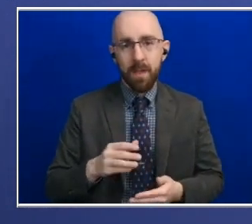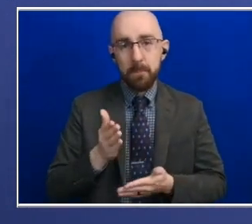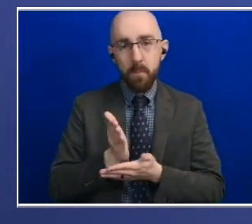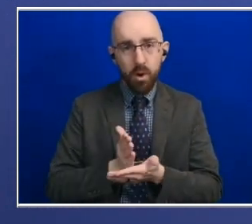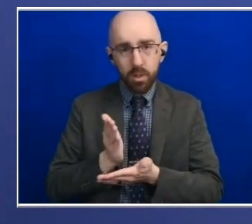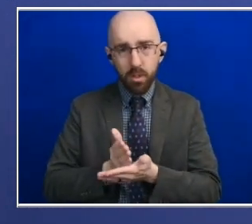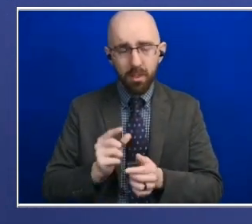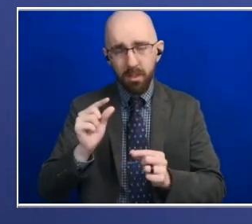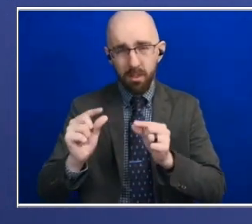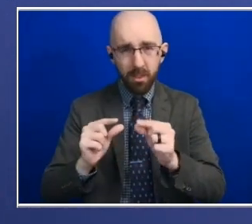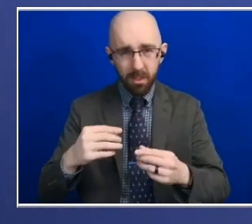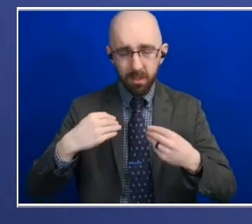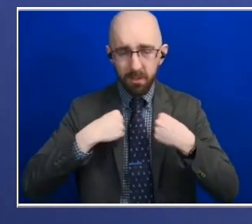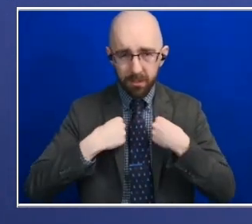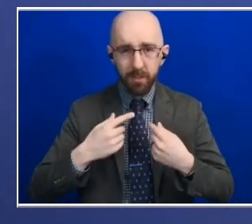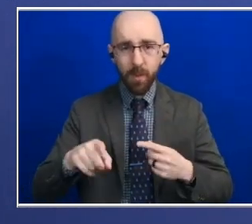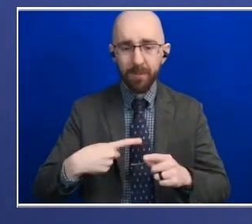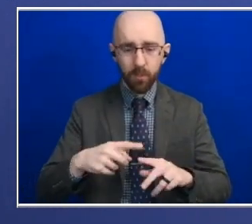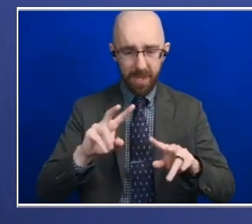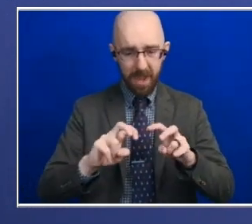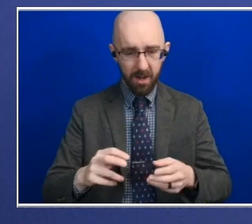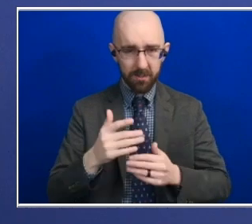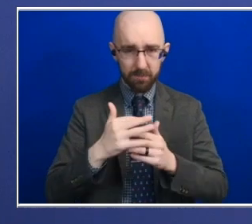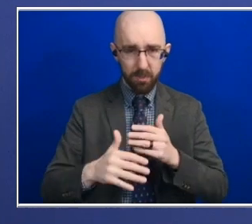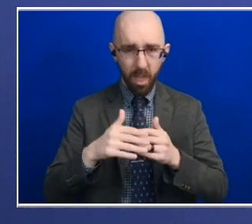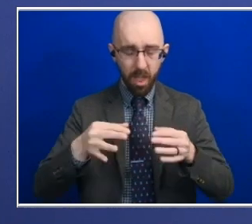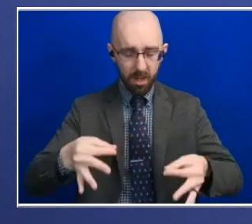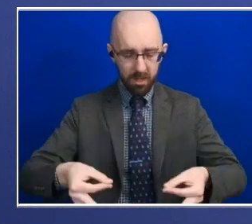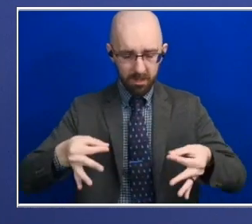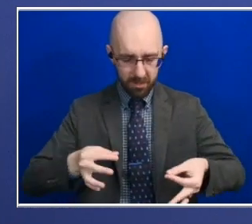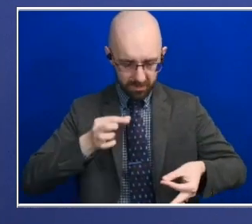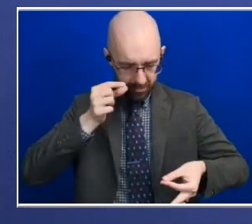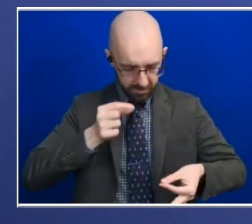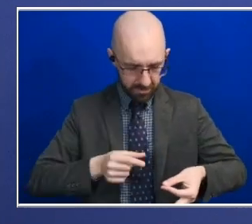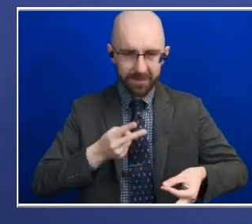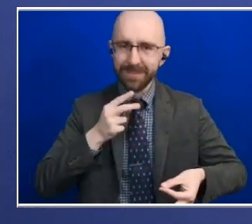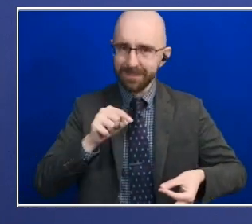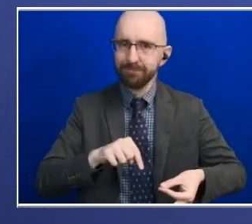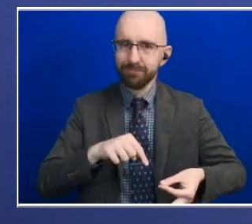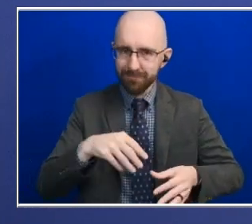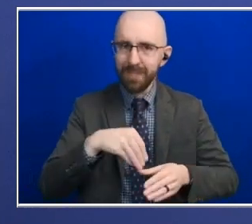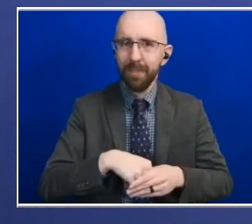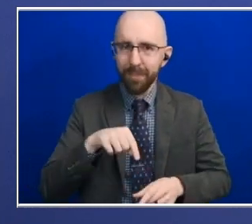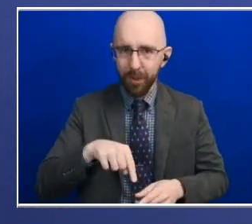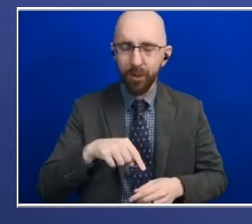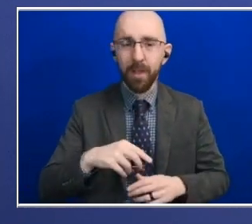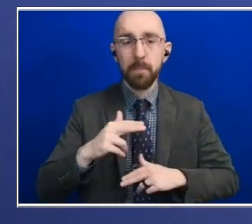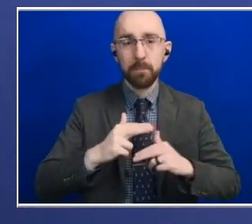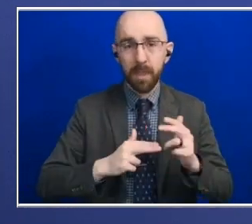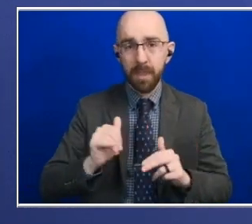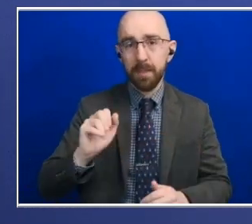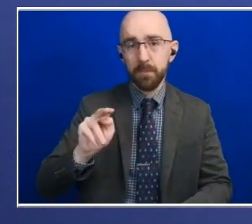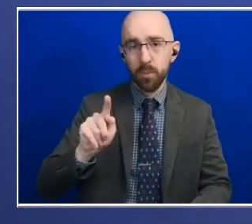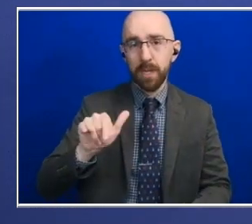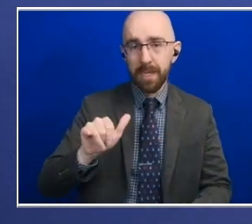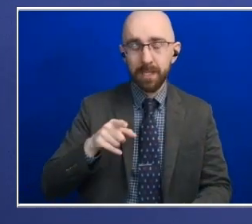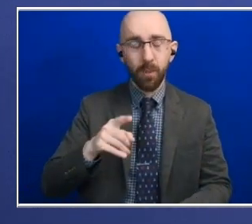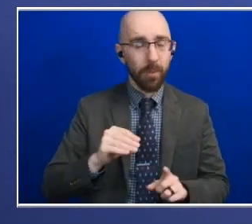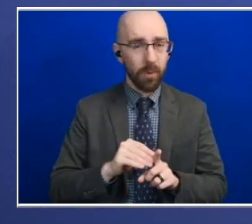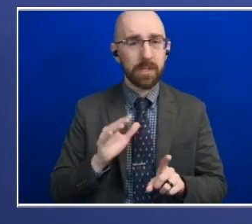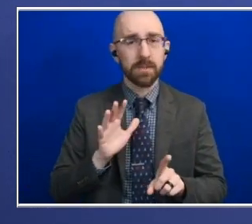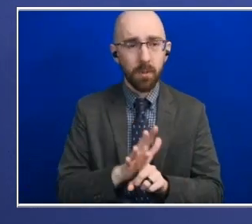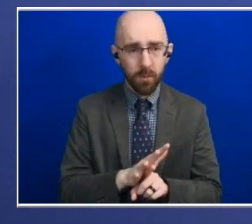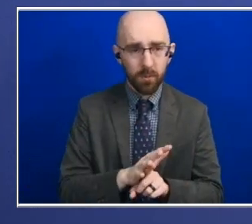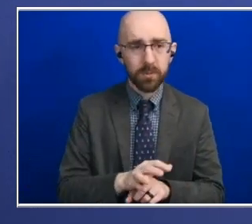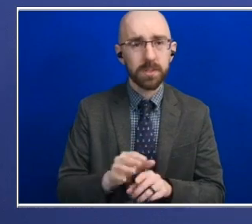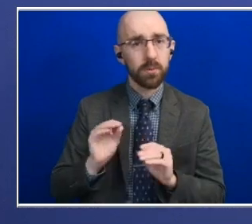the blood, and had evidence that they built immunity to the infection. So they were exposed, asymptomatic